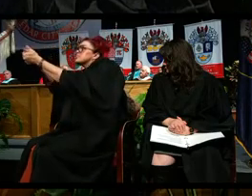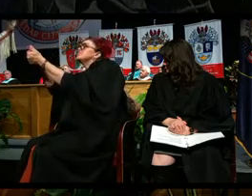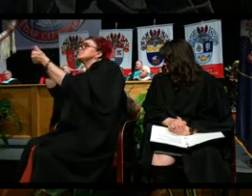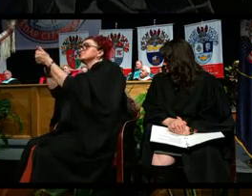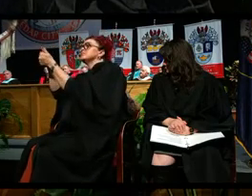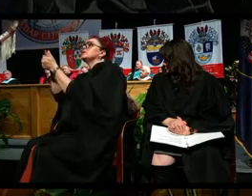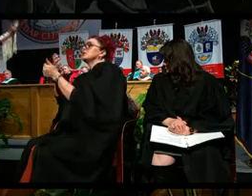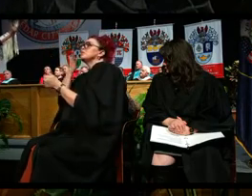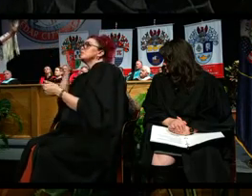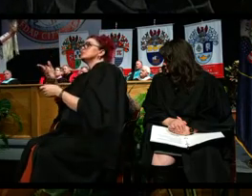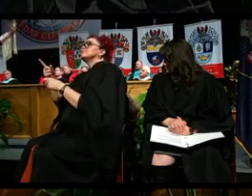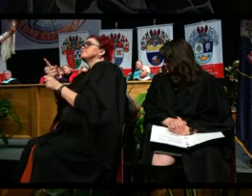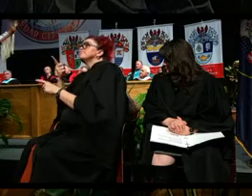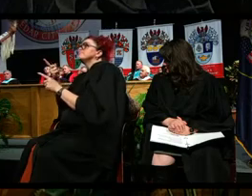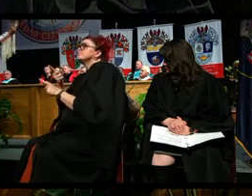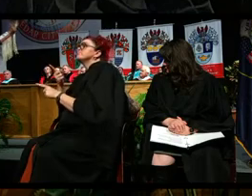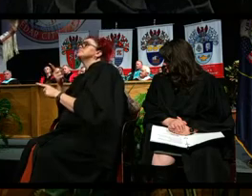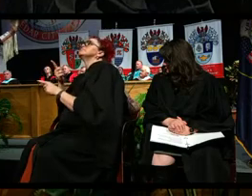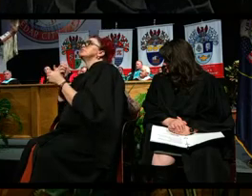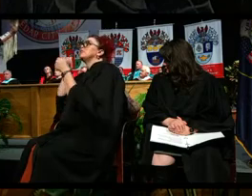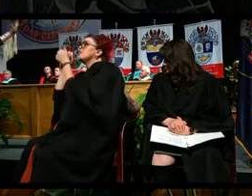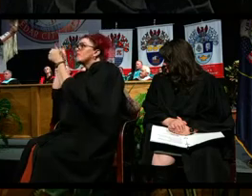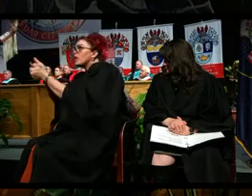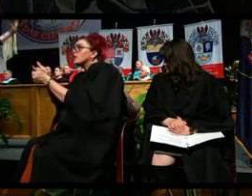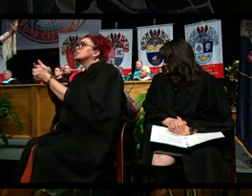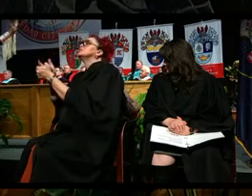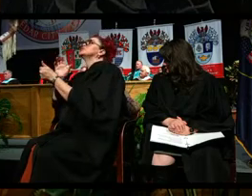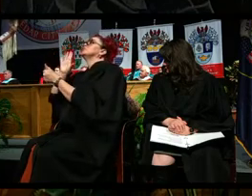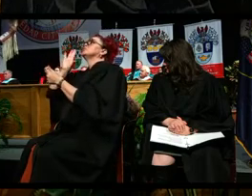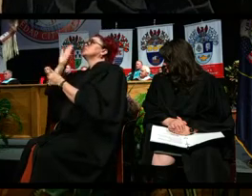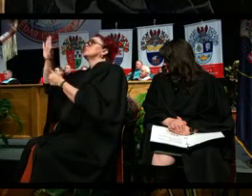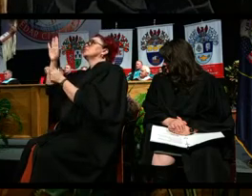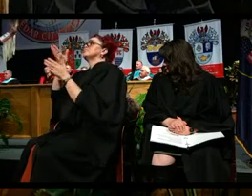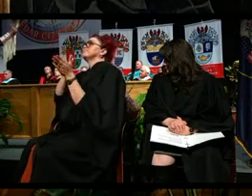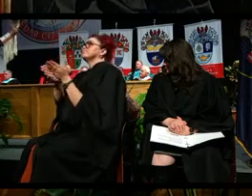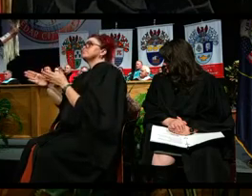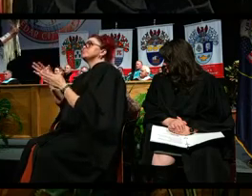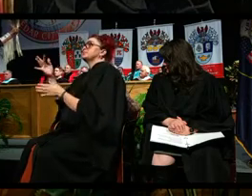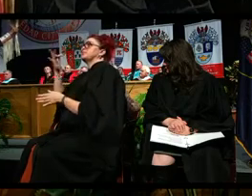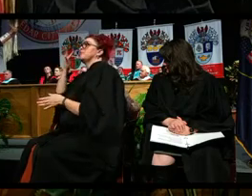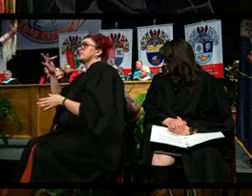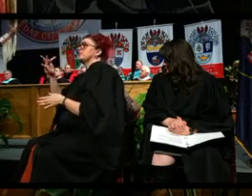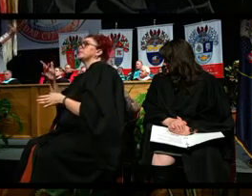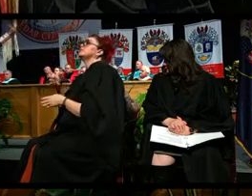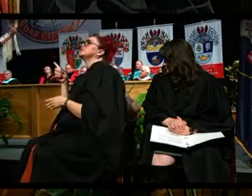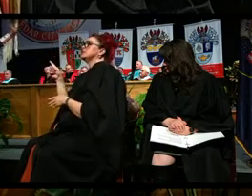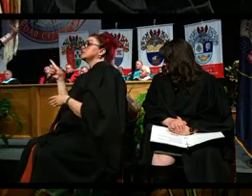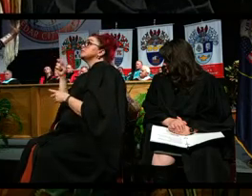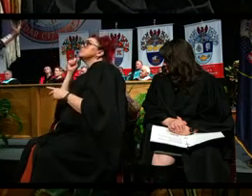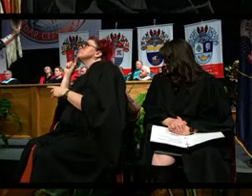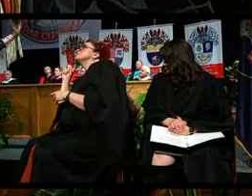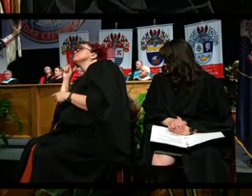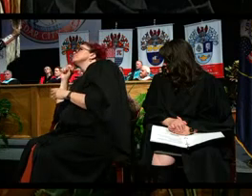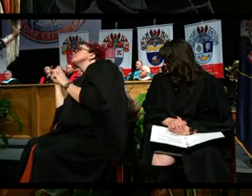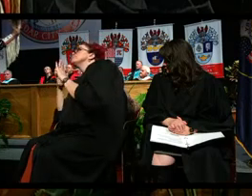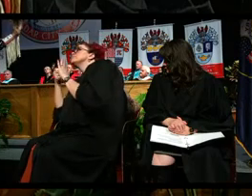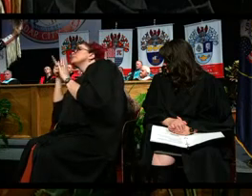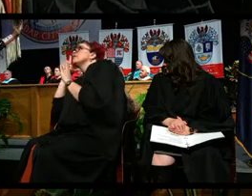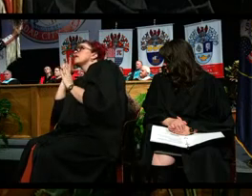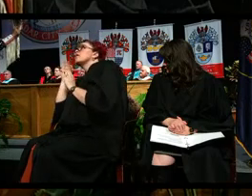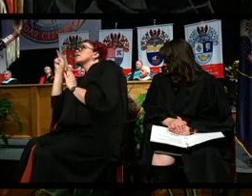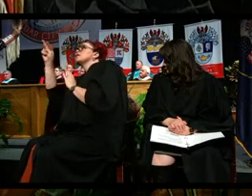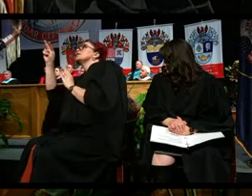in the correct way that you would want her to follow, Creator. And bless her that way. She looks upon the stars at night. She'll see